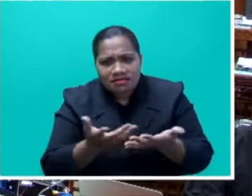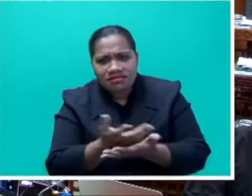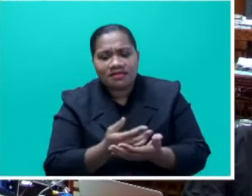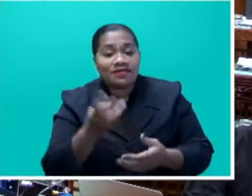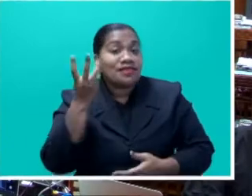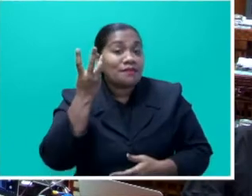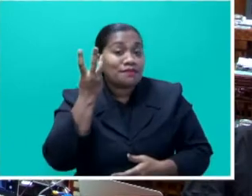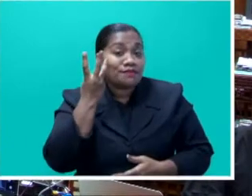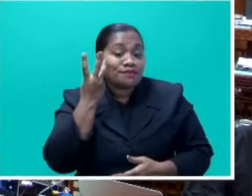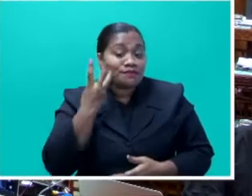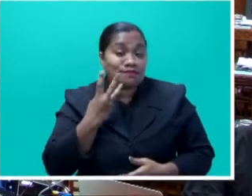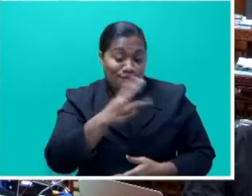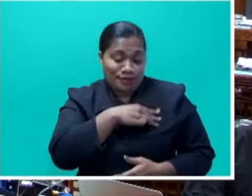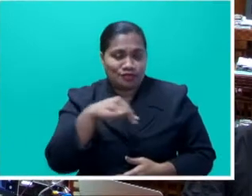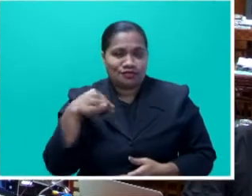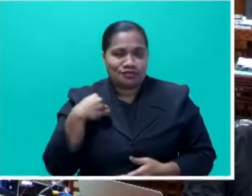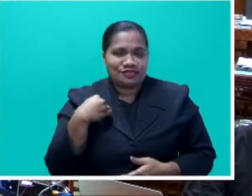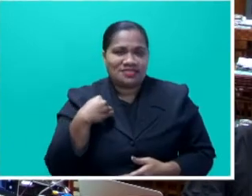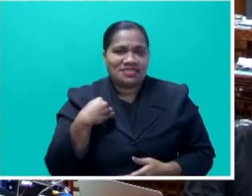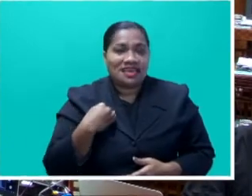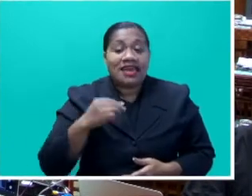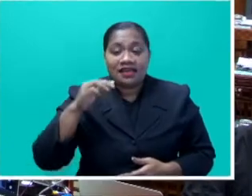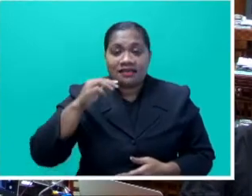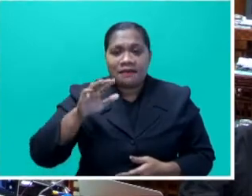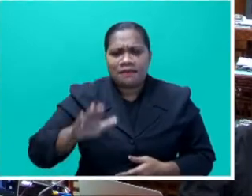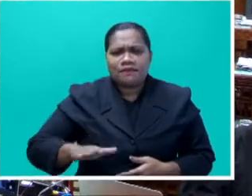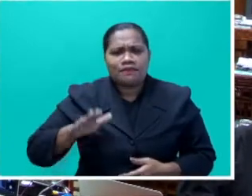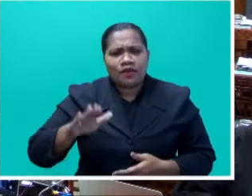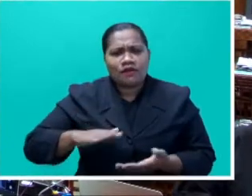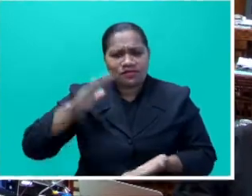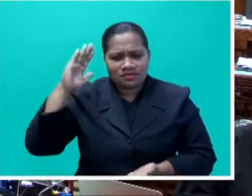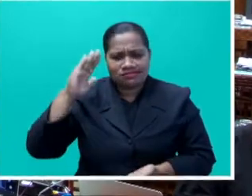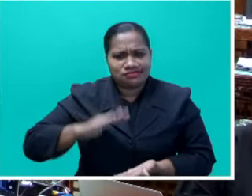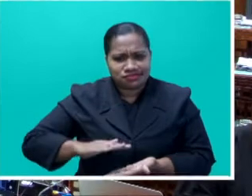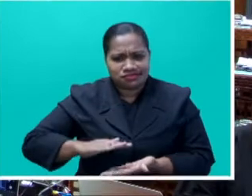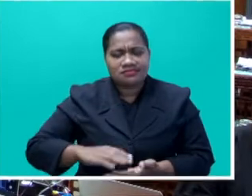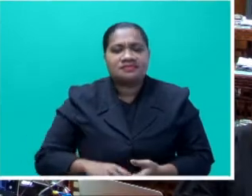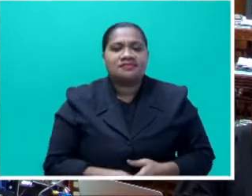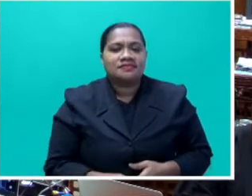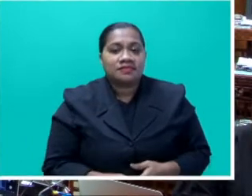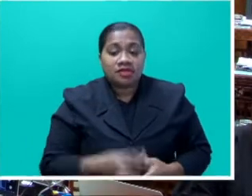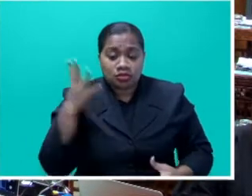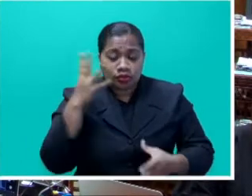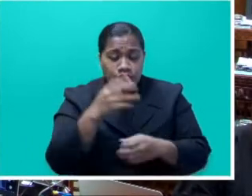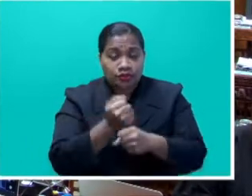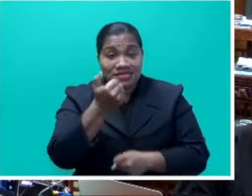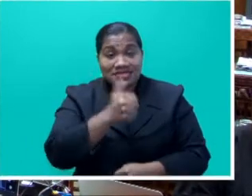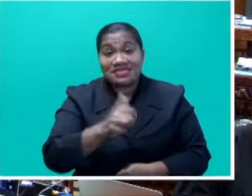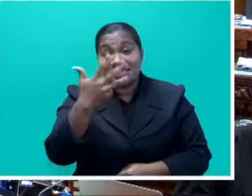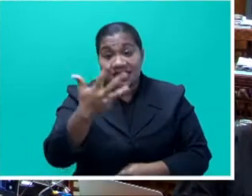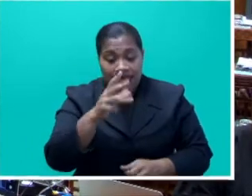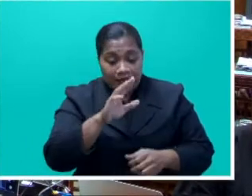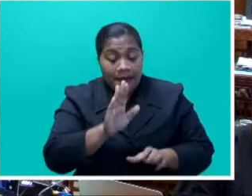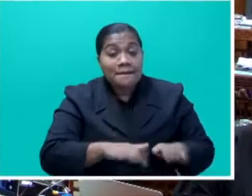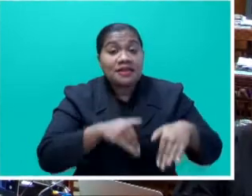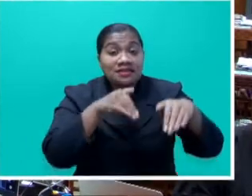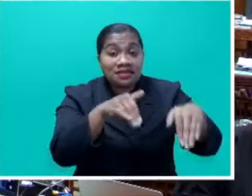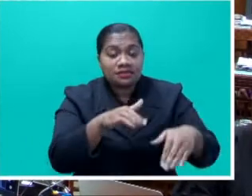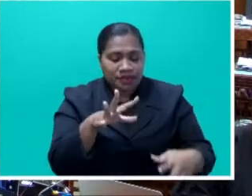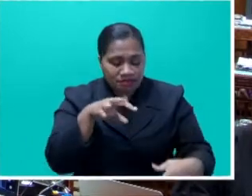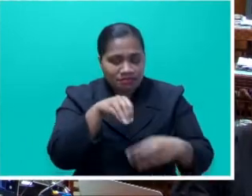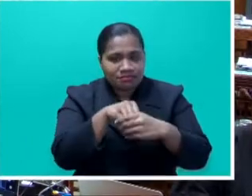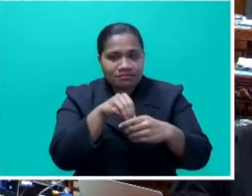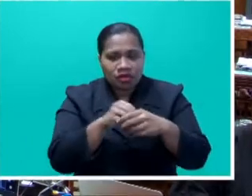Women and Poverty Alleviation. And a total of 69 participants were engaged in the day-long